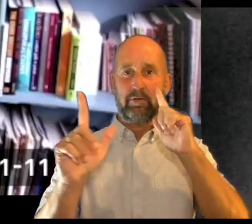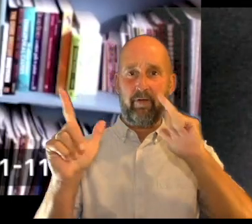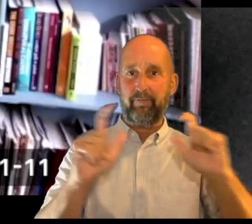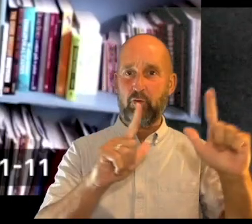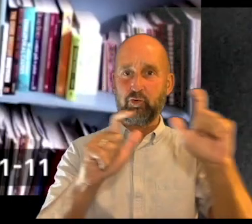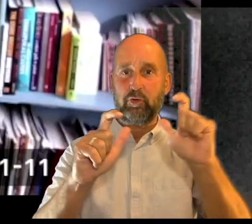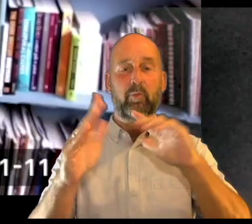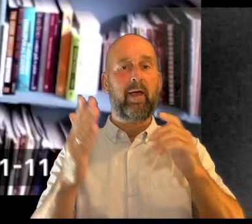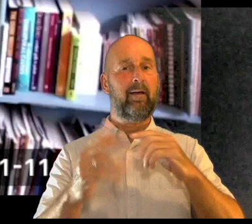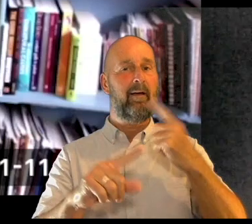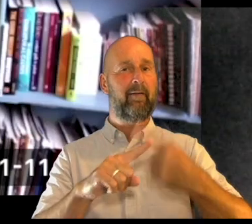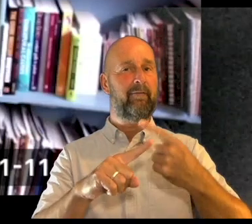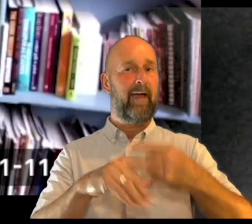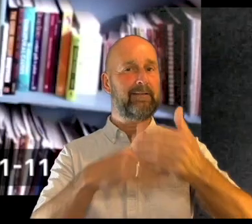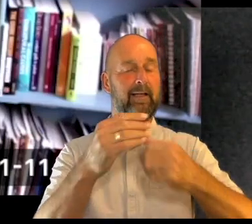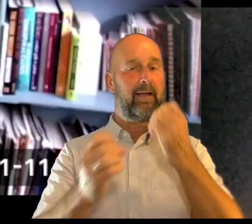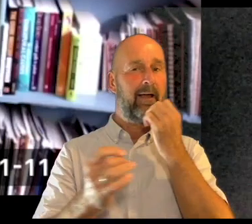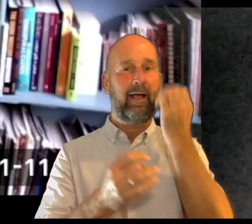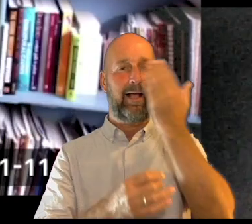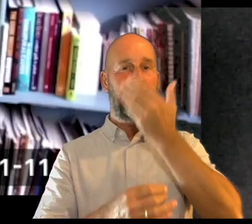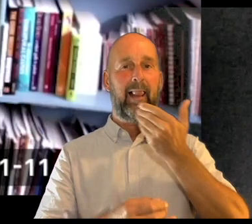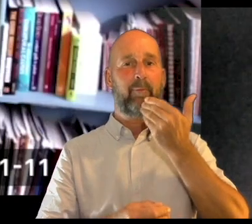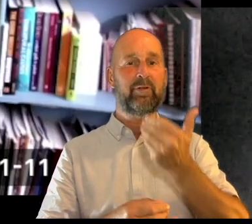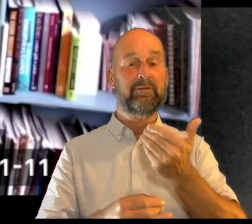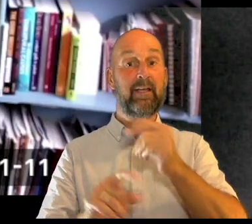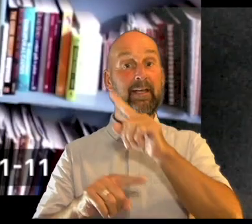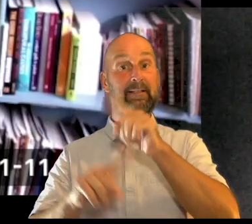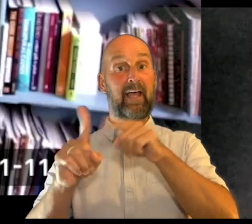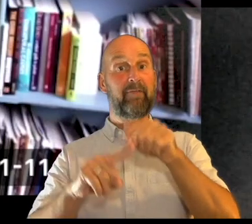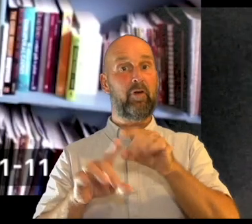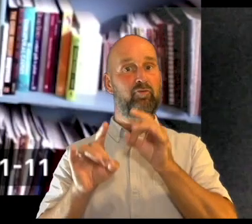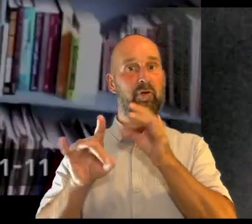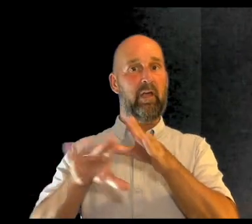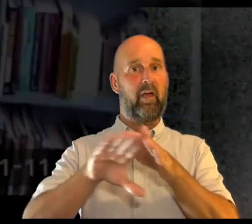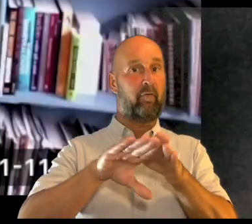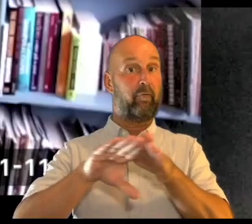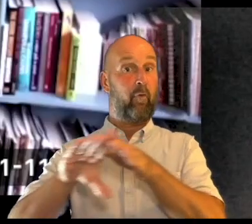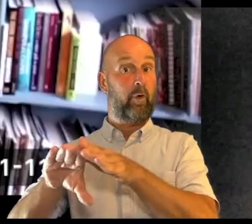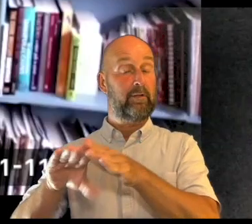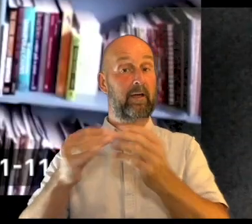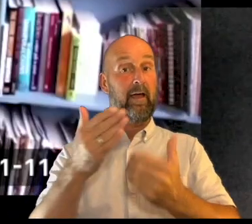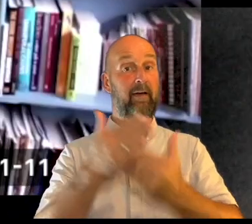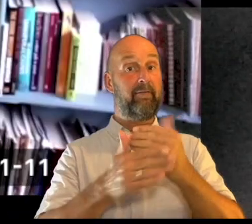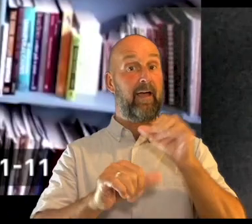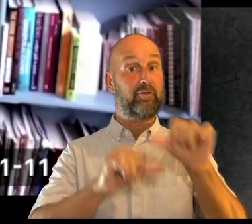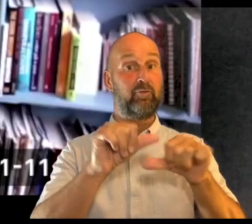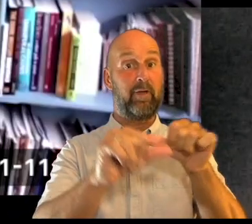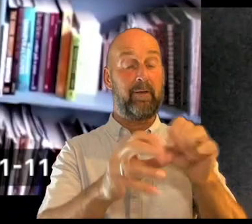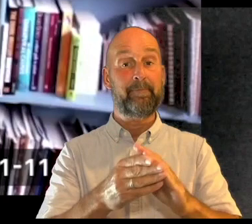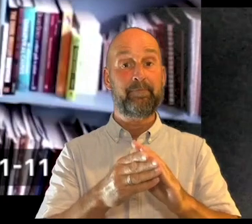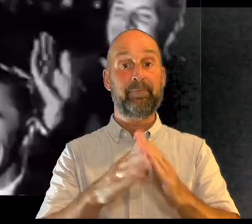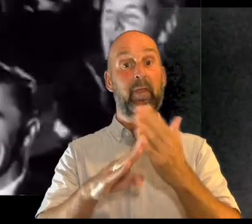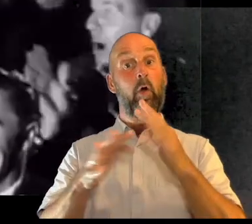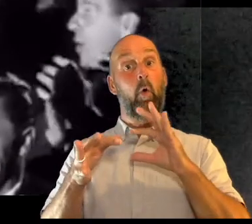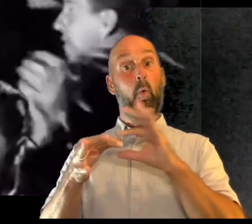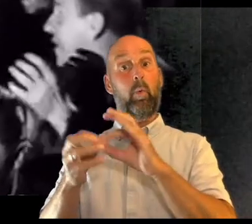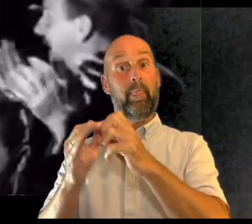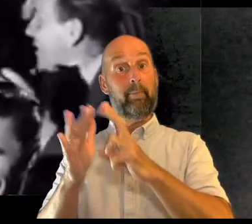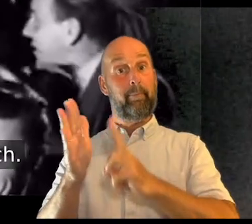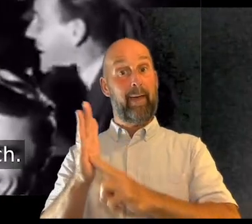shoots in the fast-paced, glamorous and at times diversity-void fashion industry. How has my year with Ben been? It's been